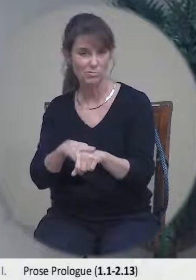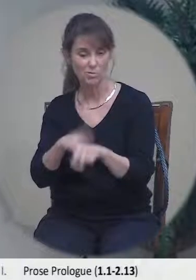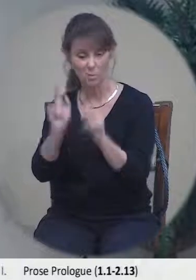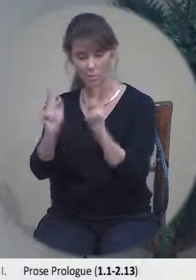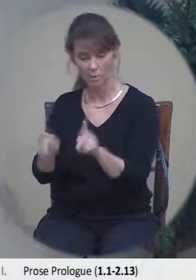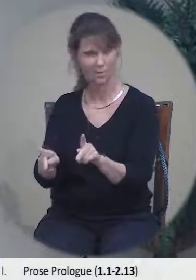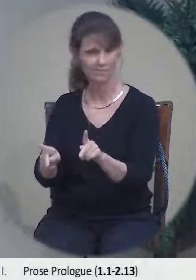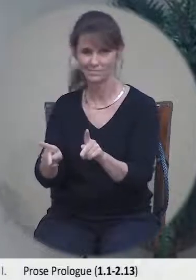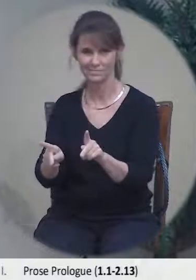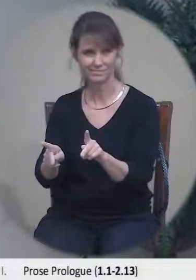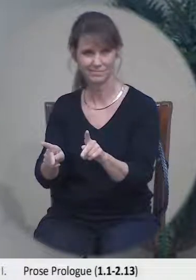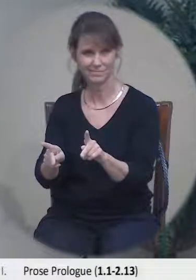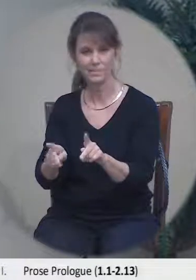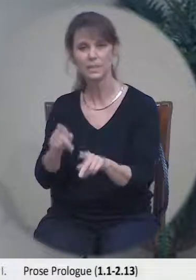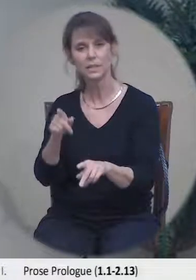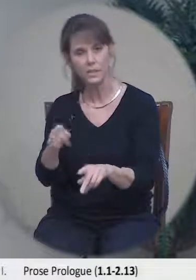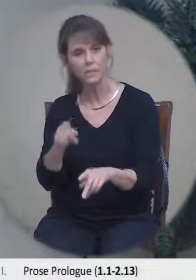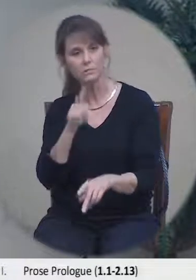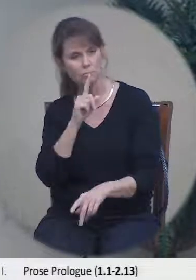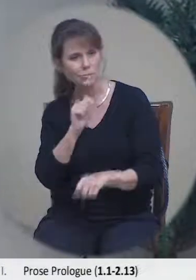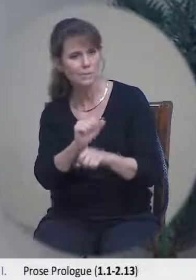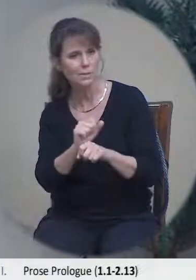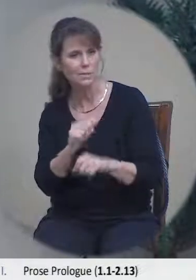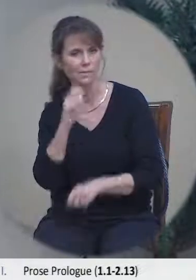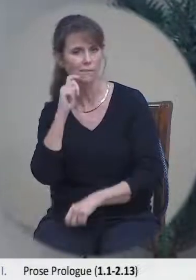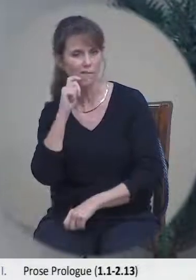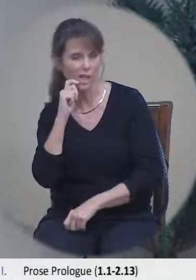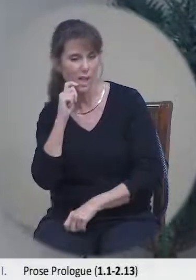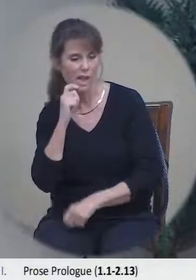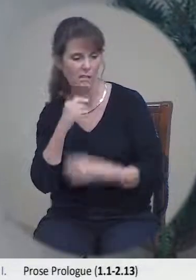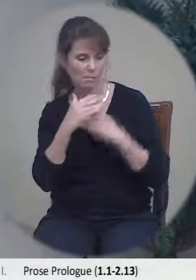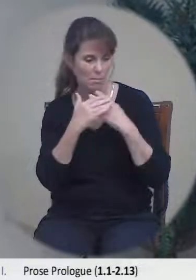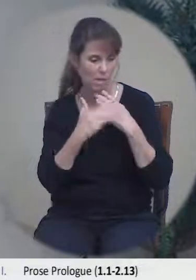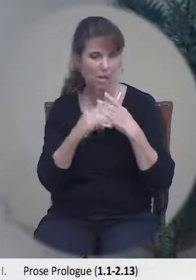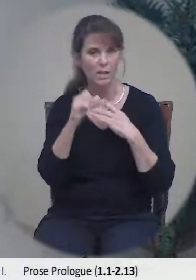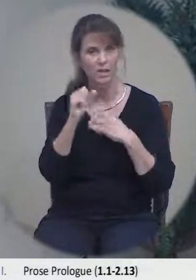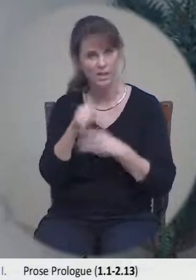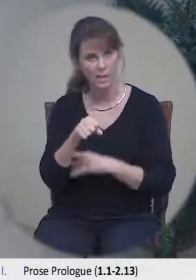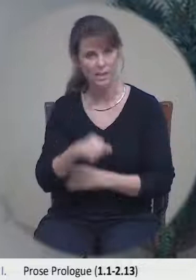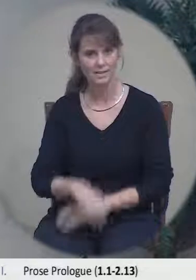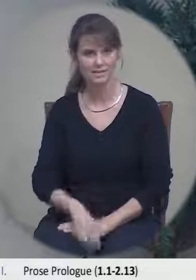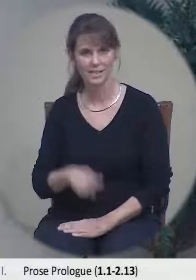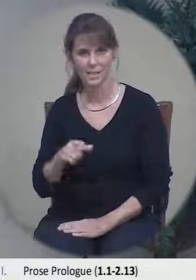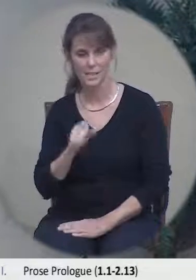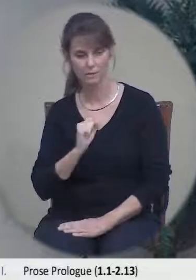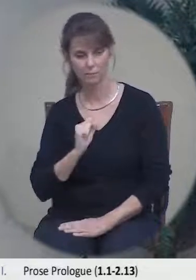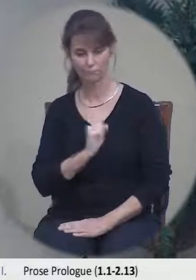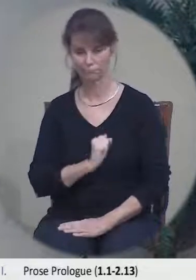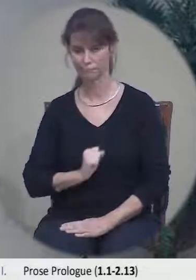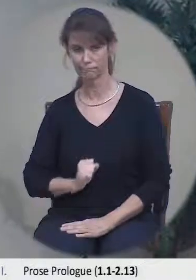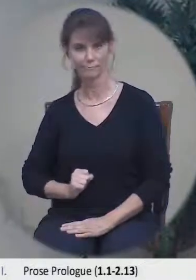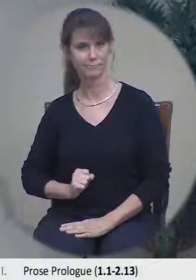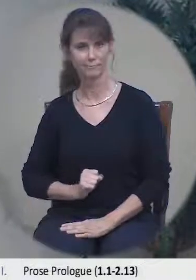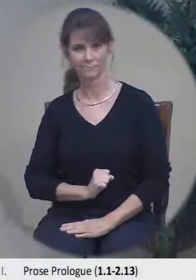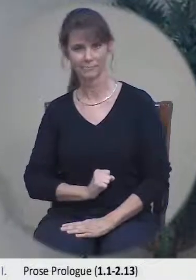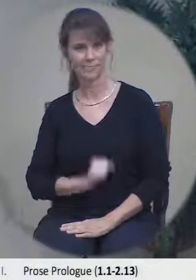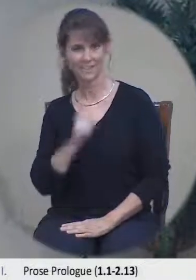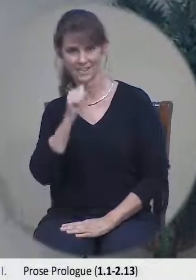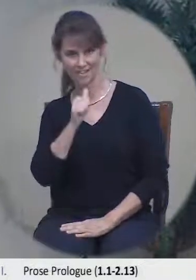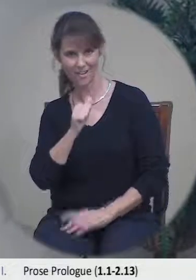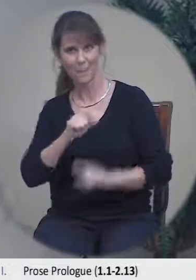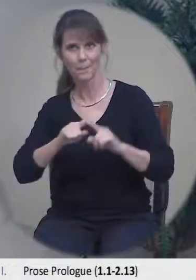I'm not saying he's not flesh and blood, he doesn't leap tall buildings, but at least from God's